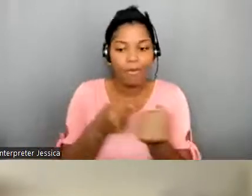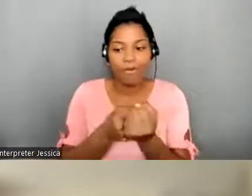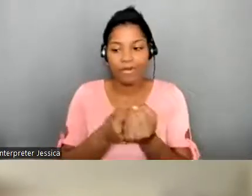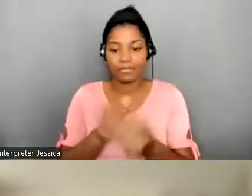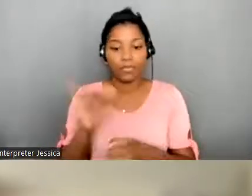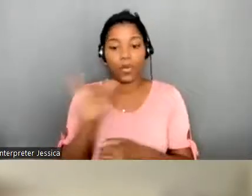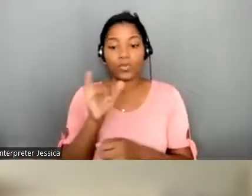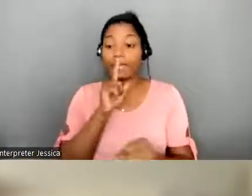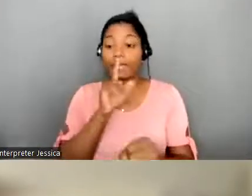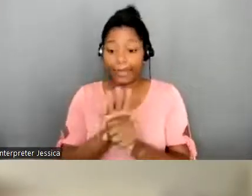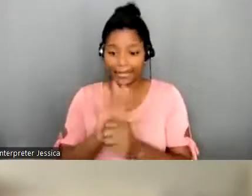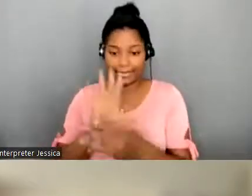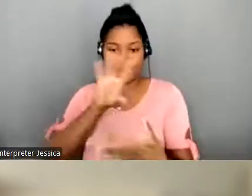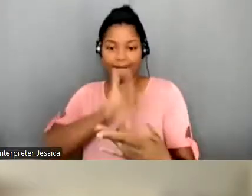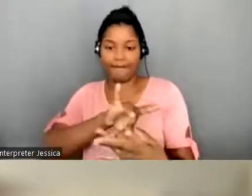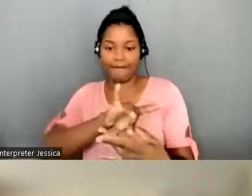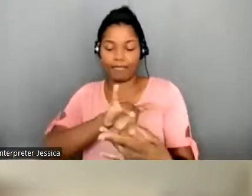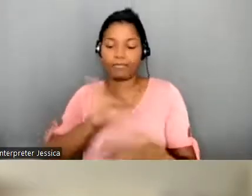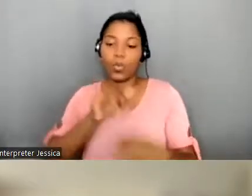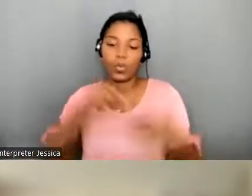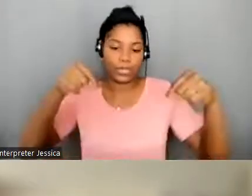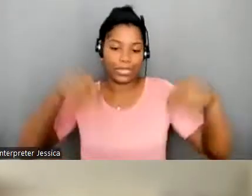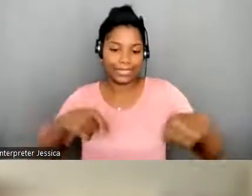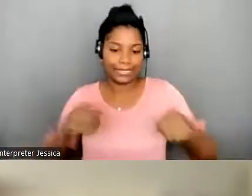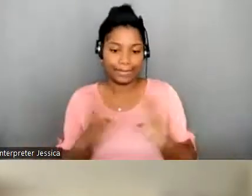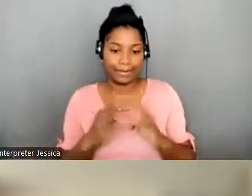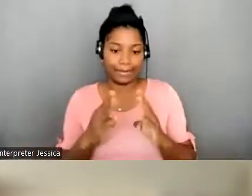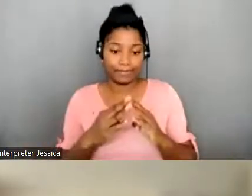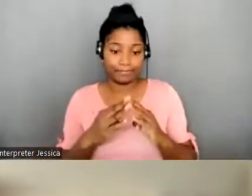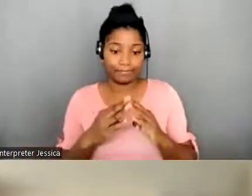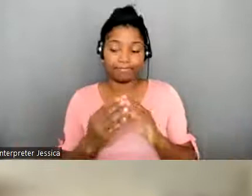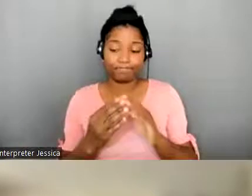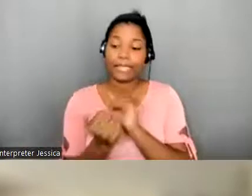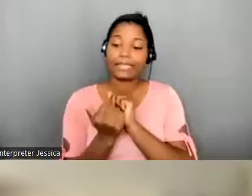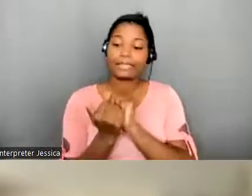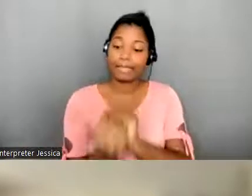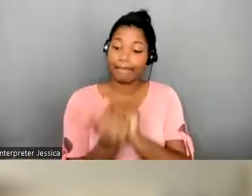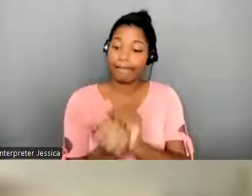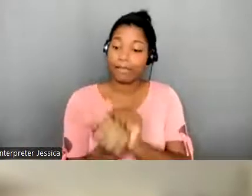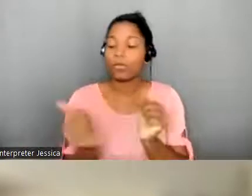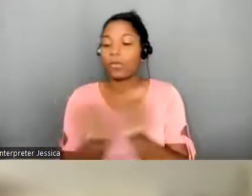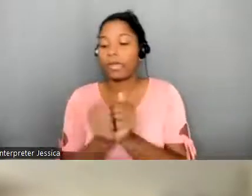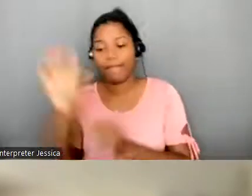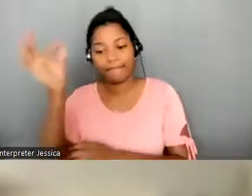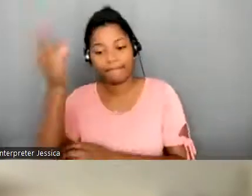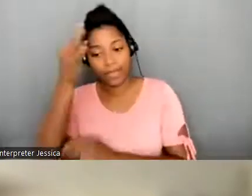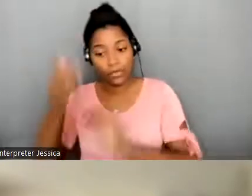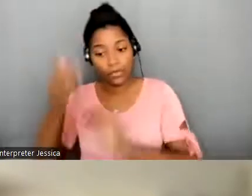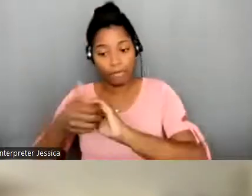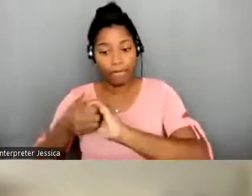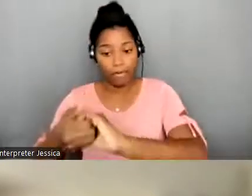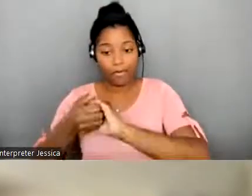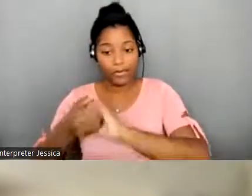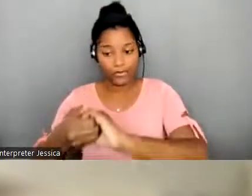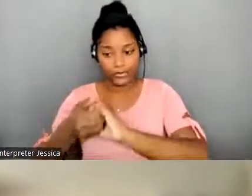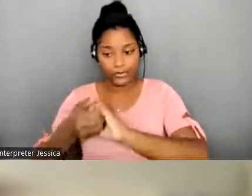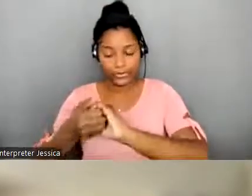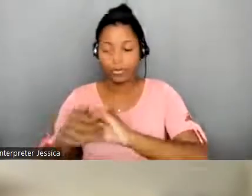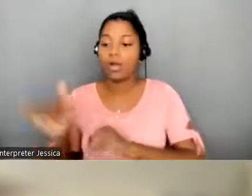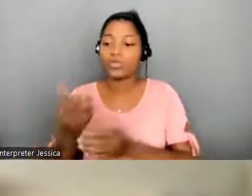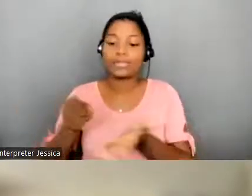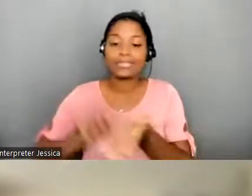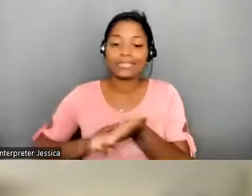initiative, and today's summit. Together, along with our federal partners, the Office of the Assistant Secretary for